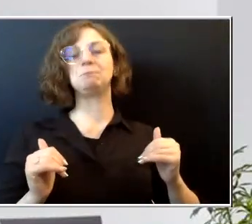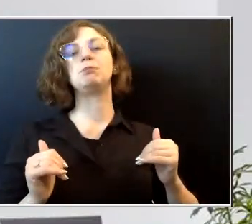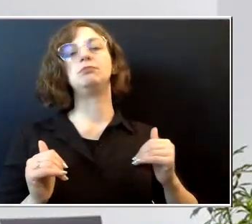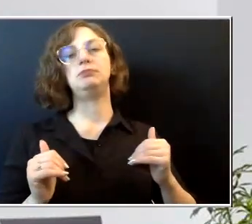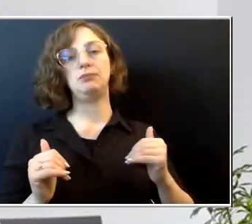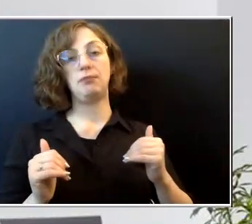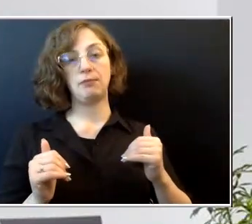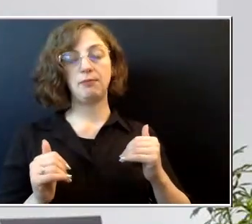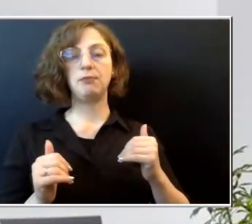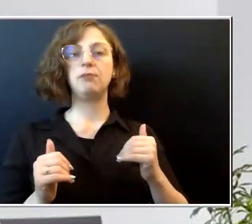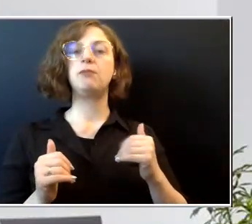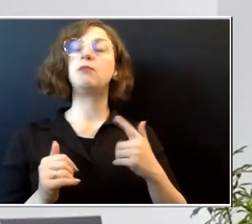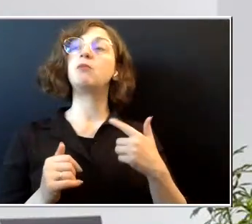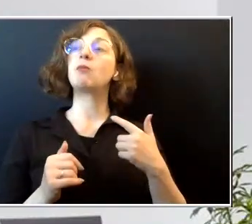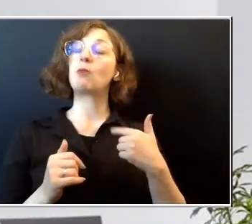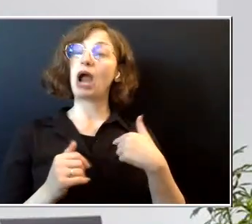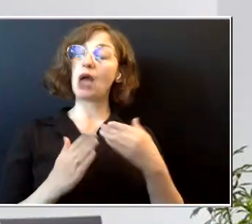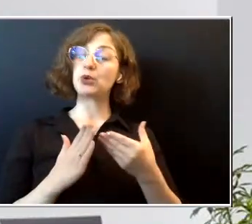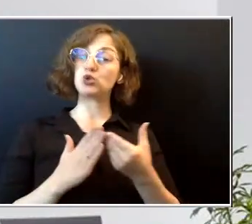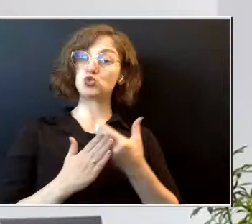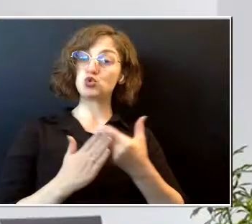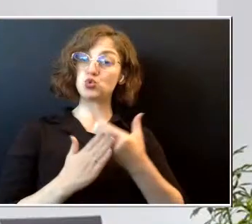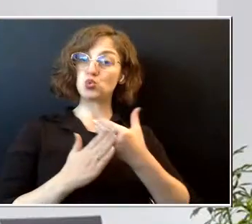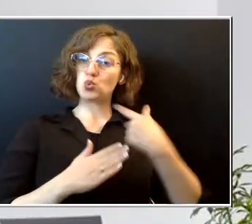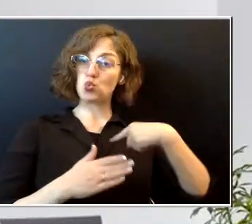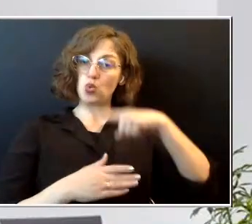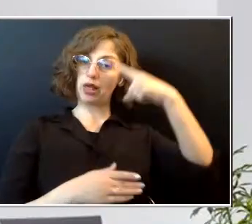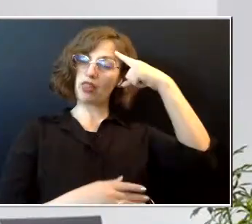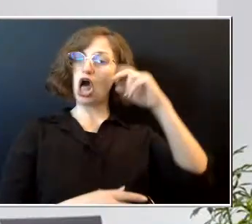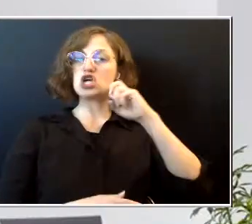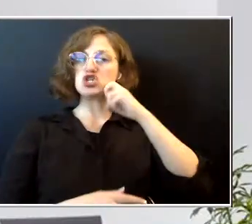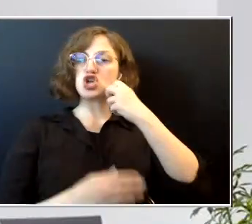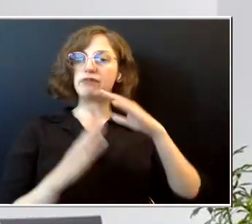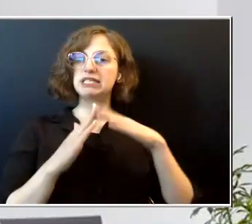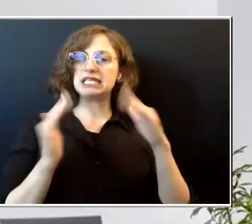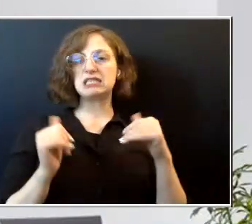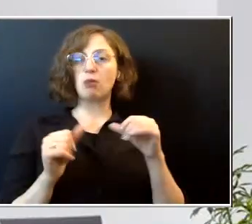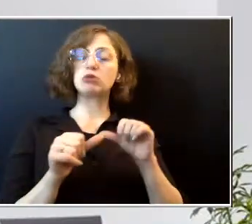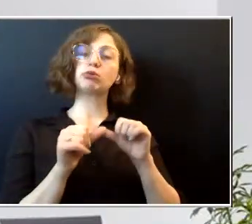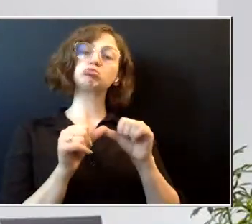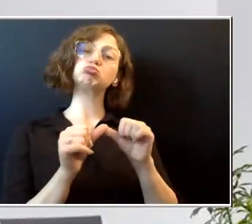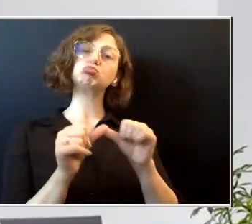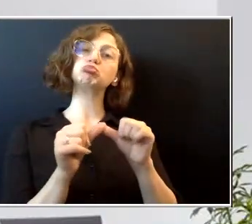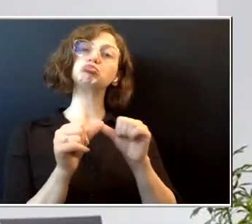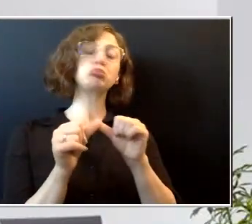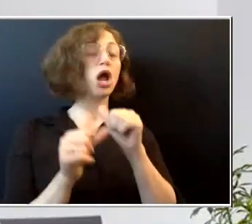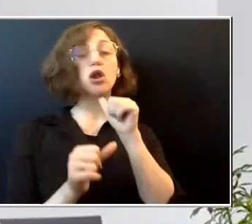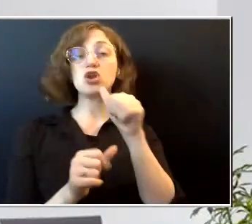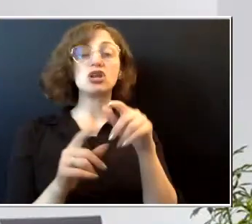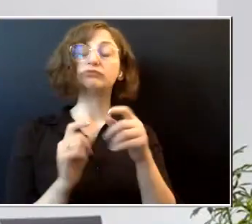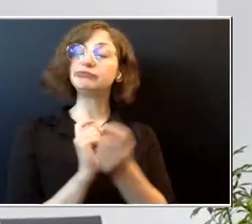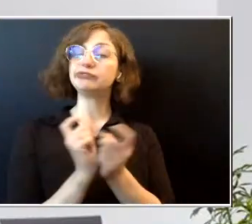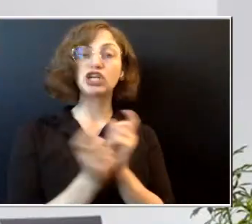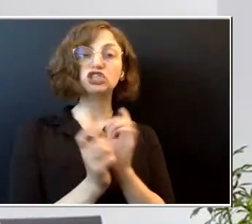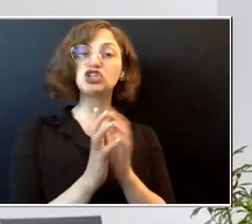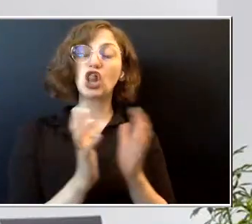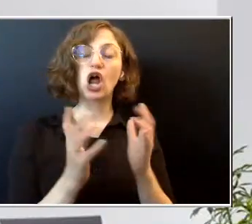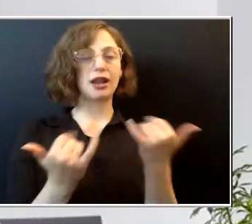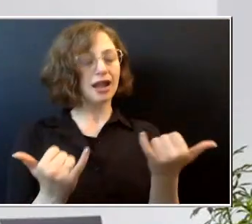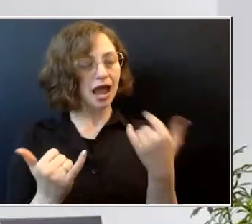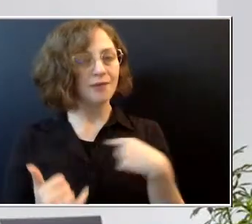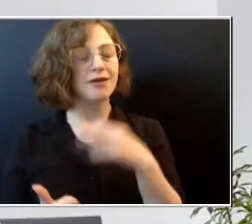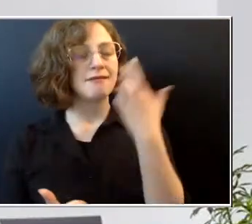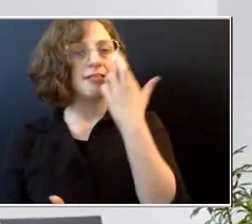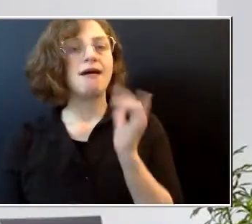first starting out, we used to think that the nervous system was pretty constant. It didn't change very much. And over time, we realize now that it's